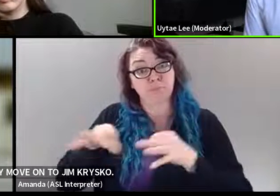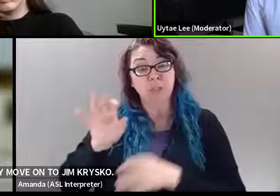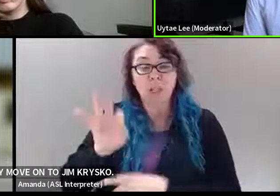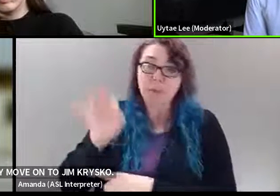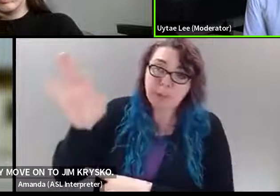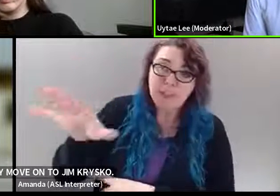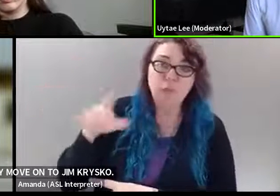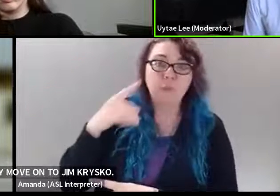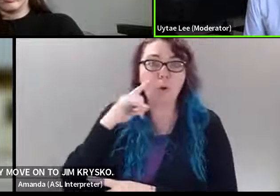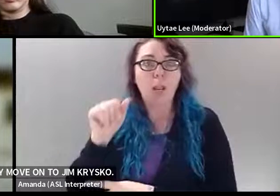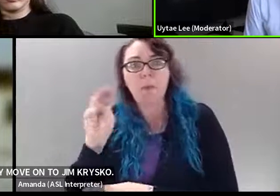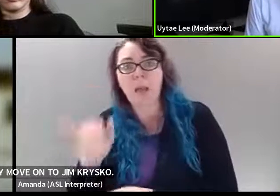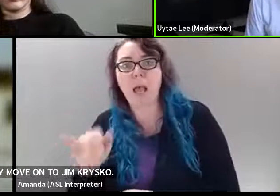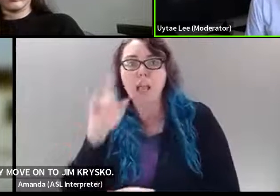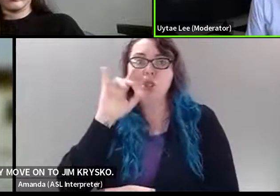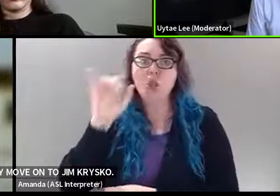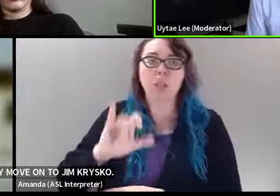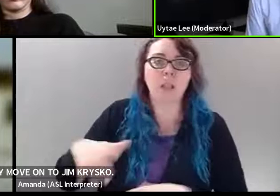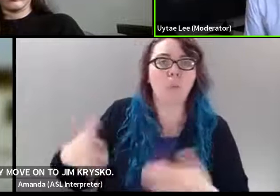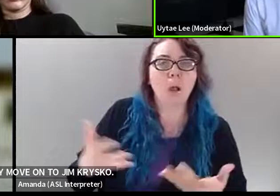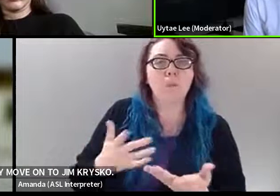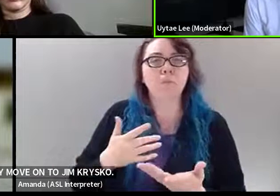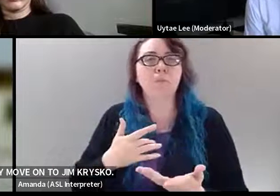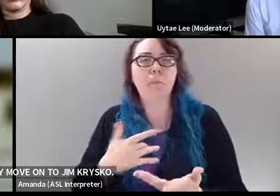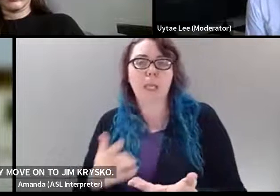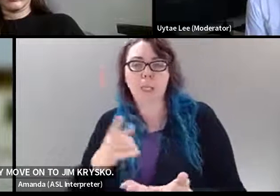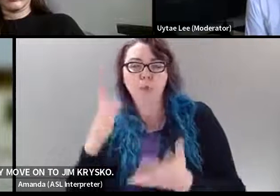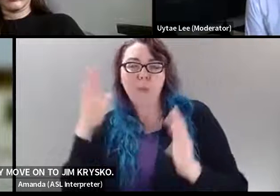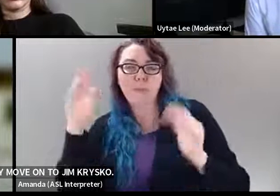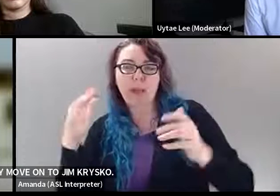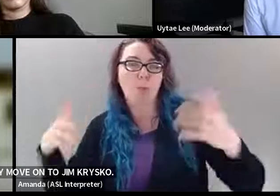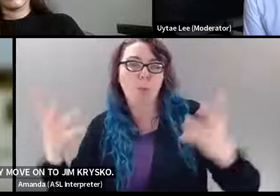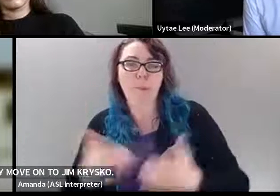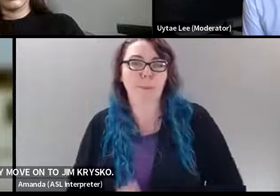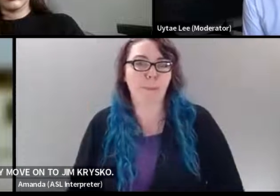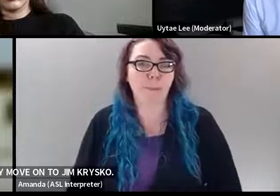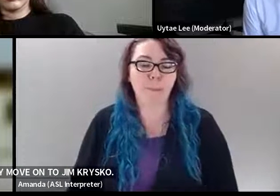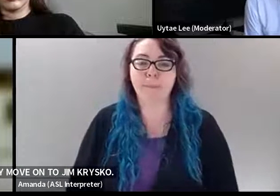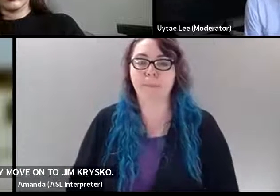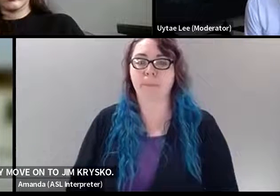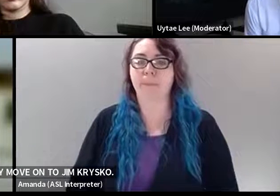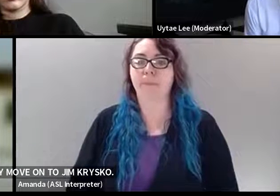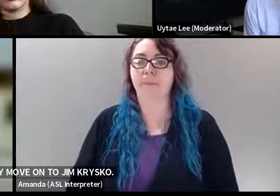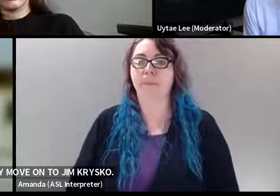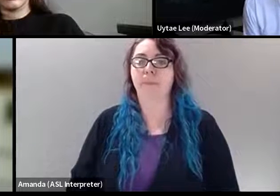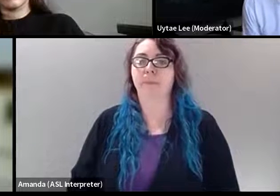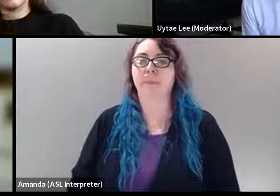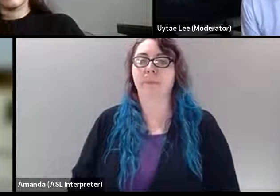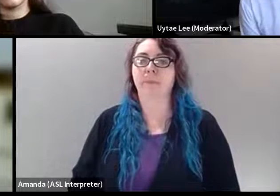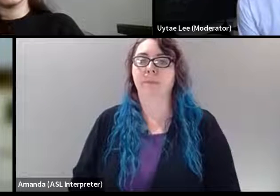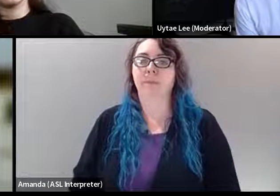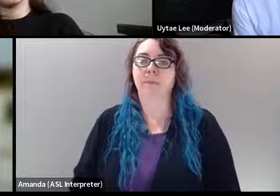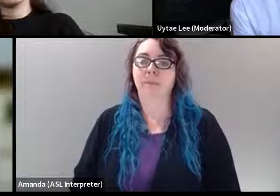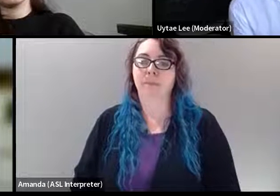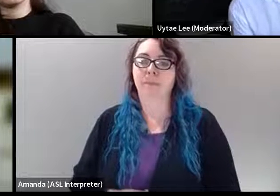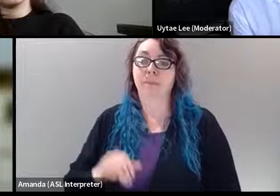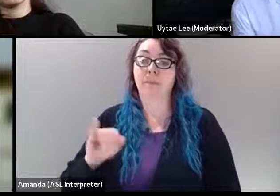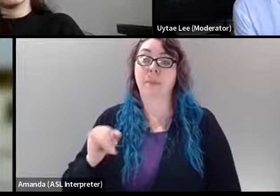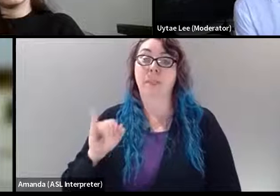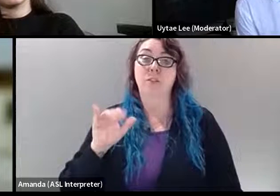and yeah, what those pitches ideally should include? Sure. We don't have a set